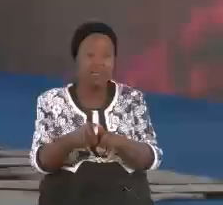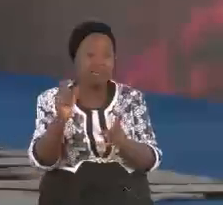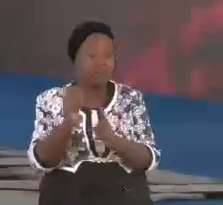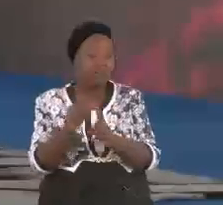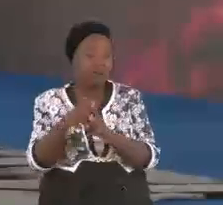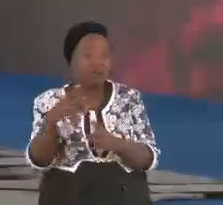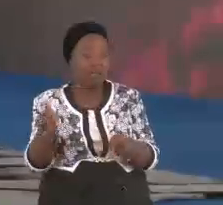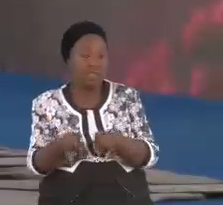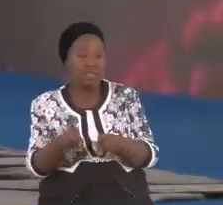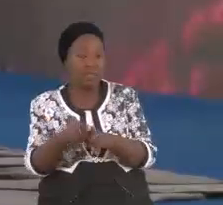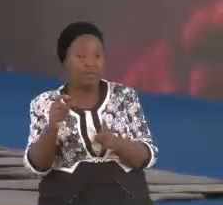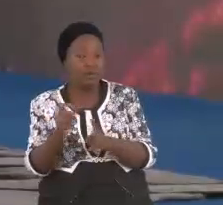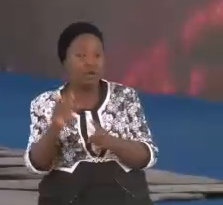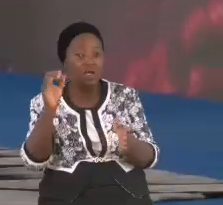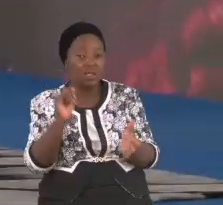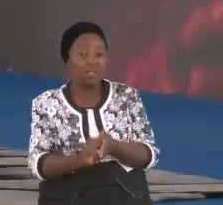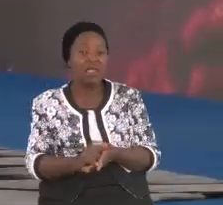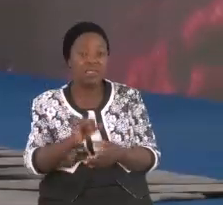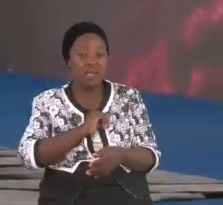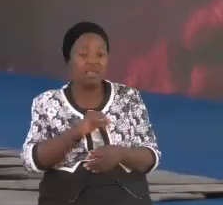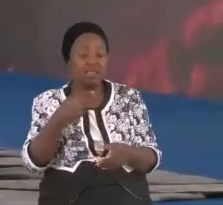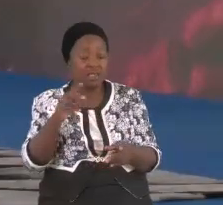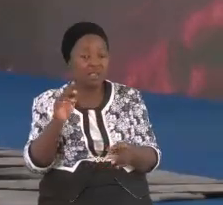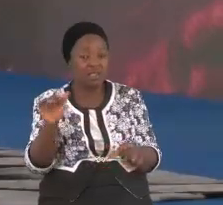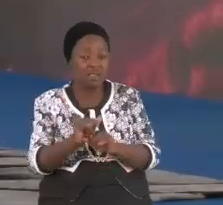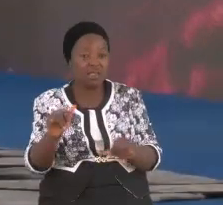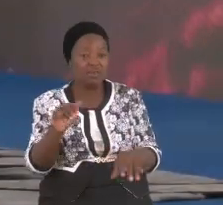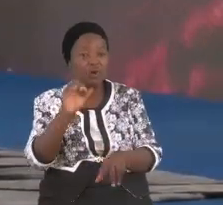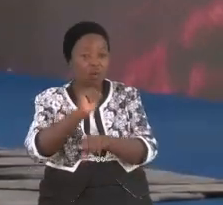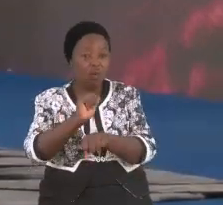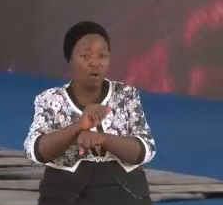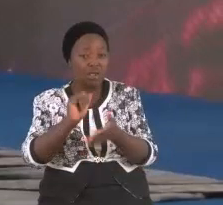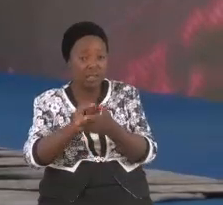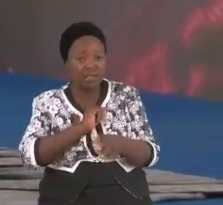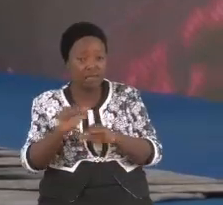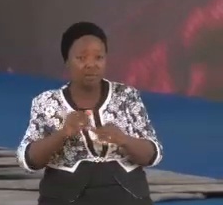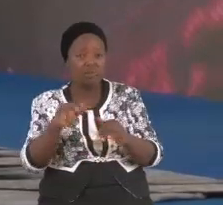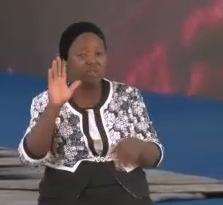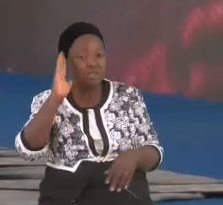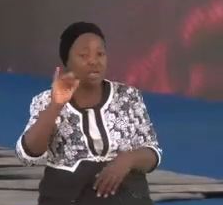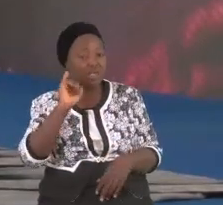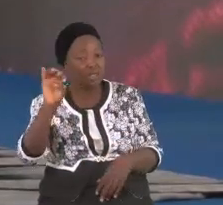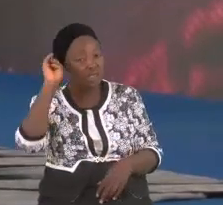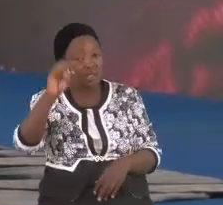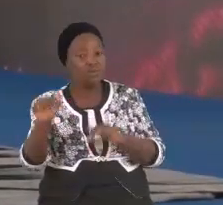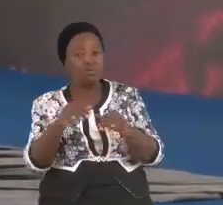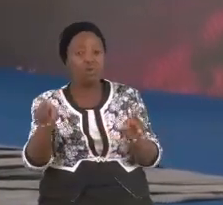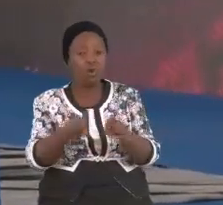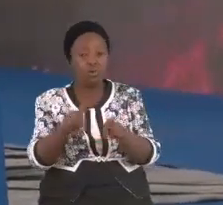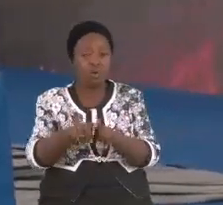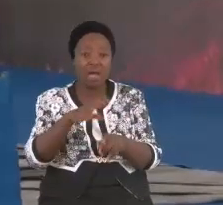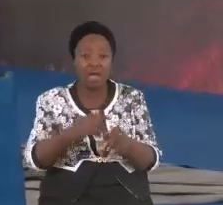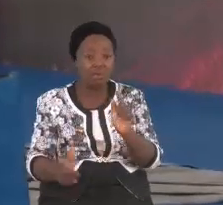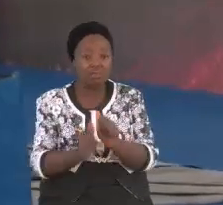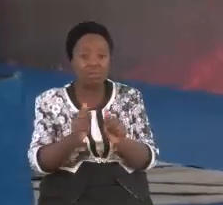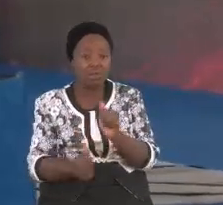the same works, the works that I do, shall he do also, and greater works than these shall he